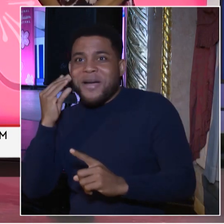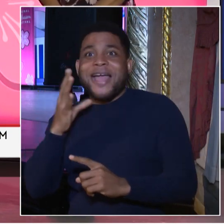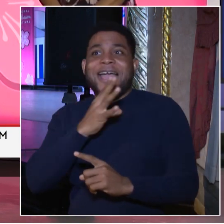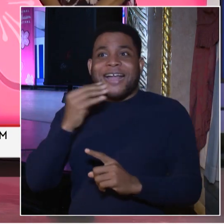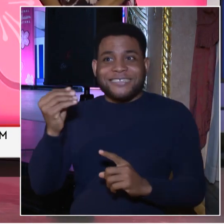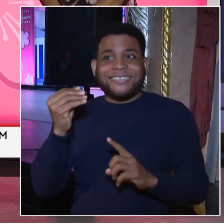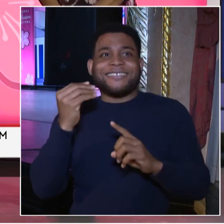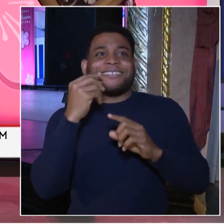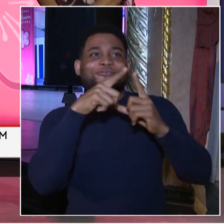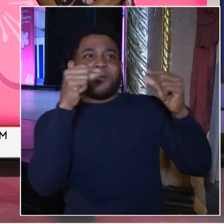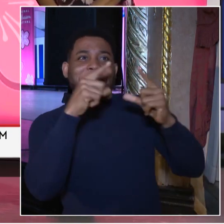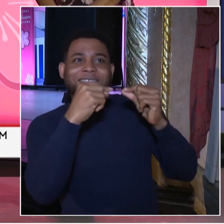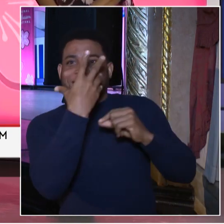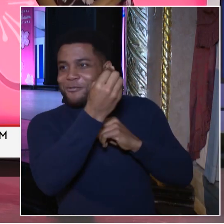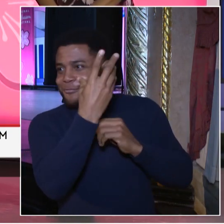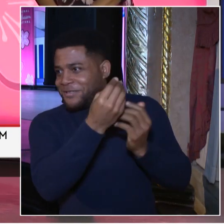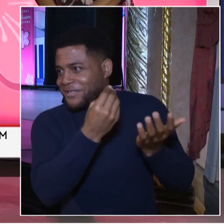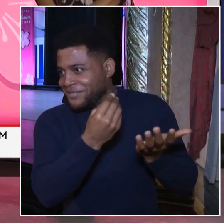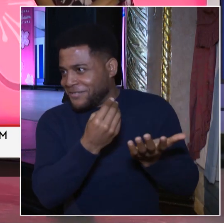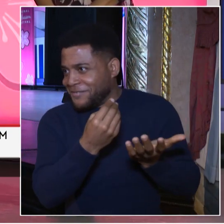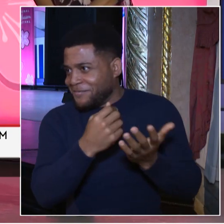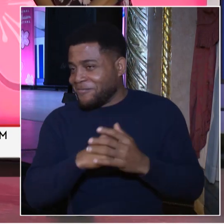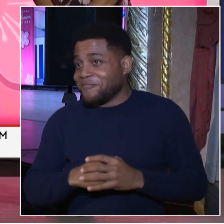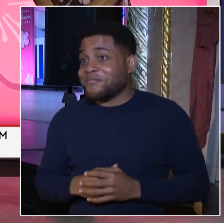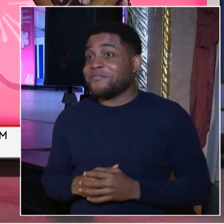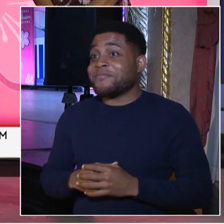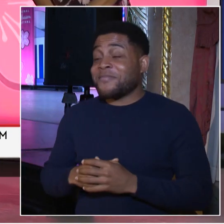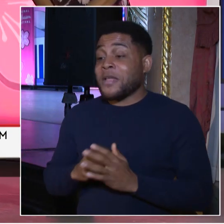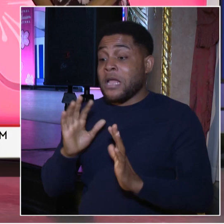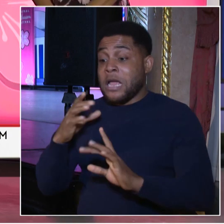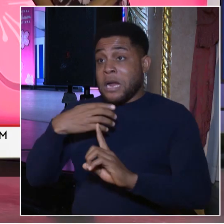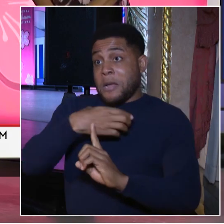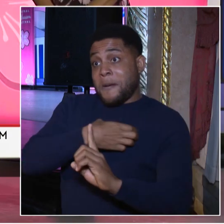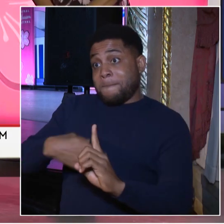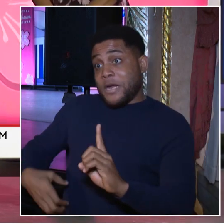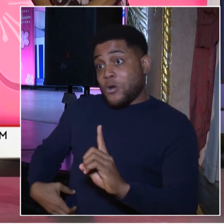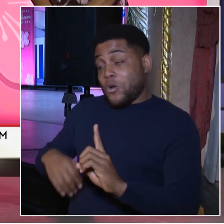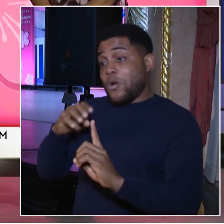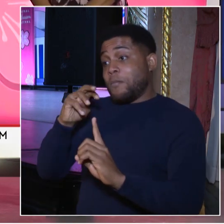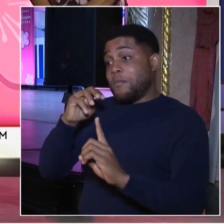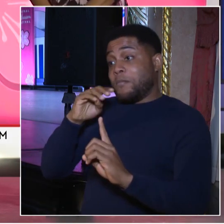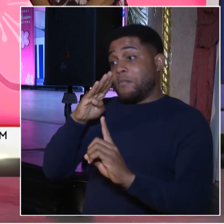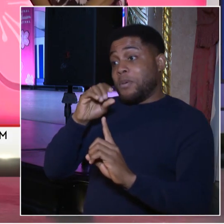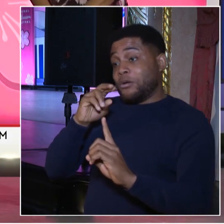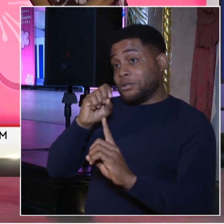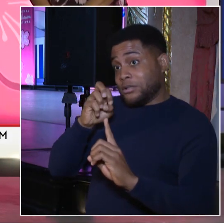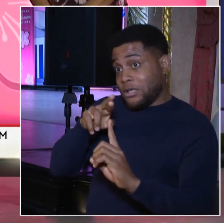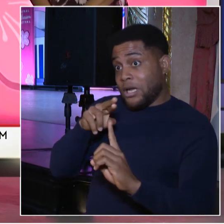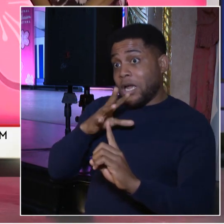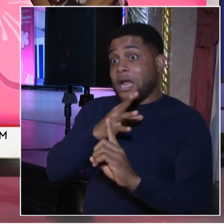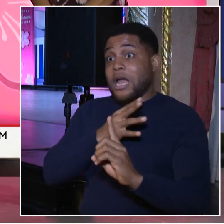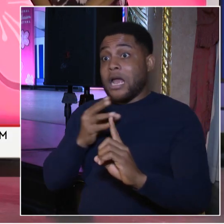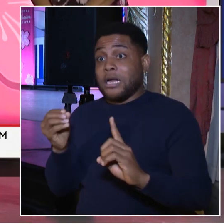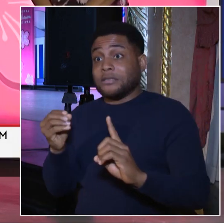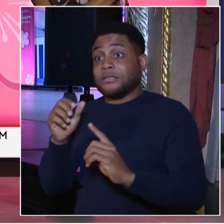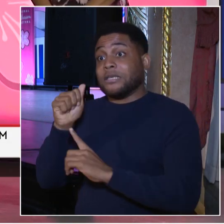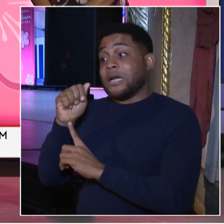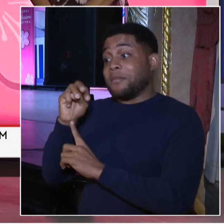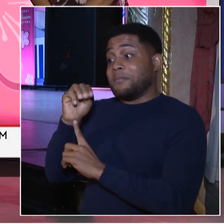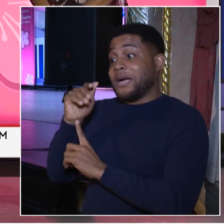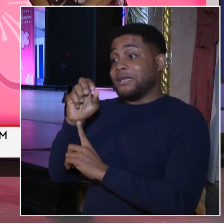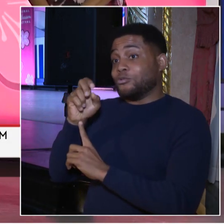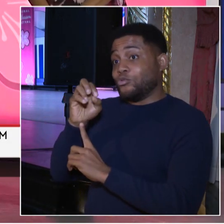occasion. Mayor Bowser and His Excellency Yamada will now take part in a symbolic moment of